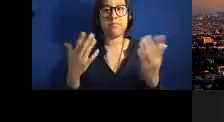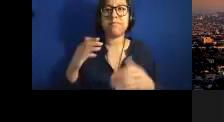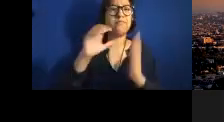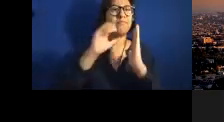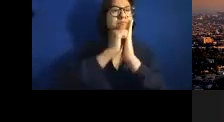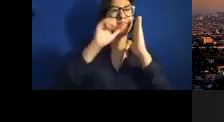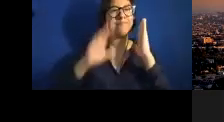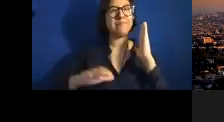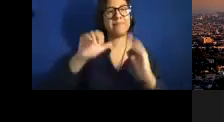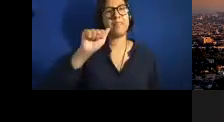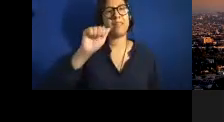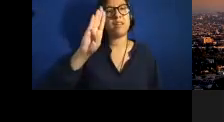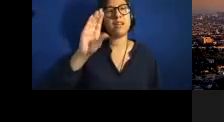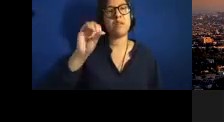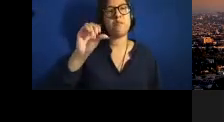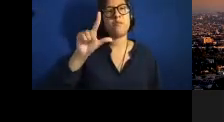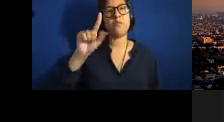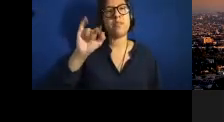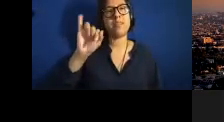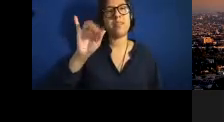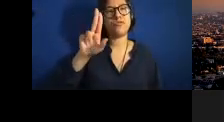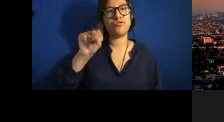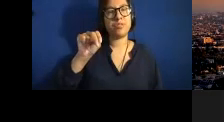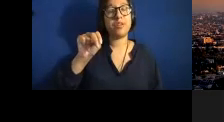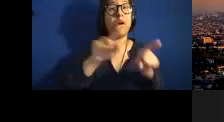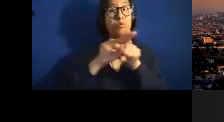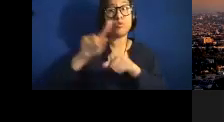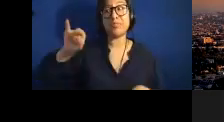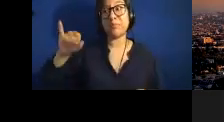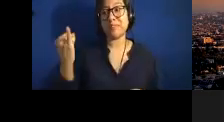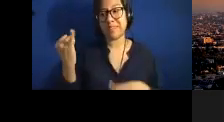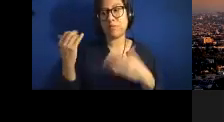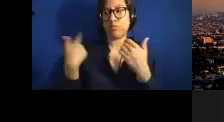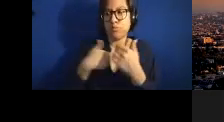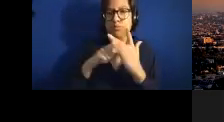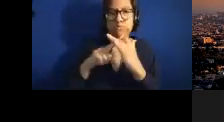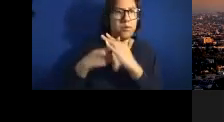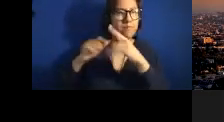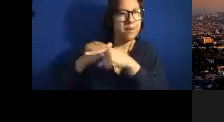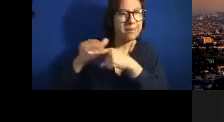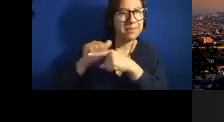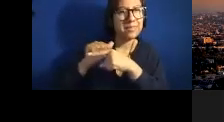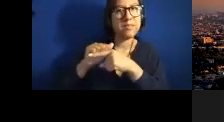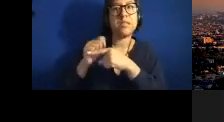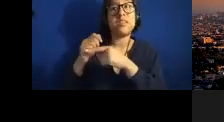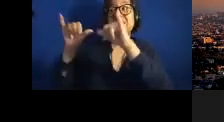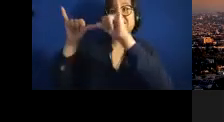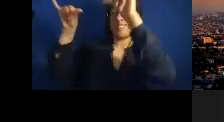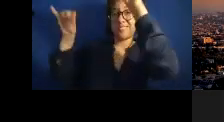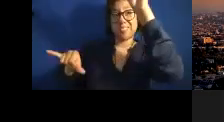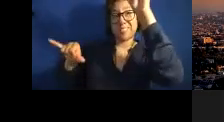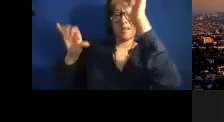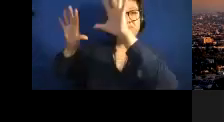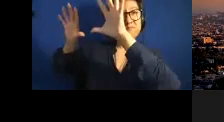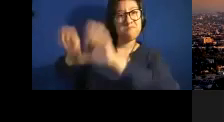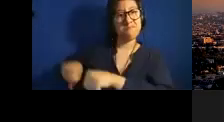abolition and transformative justice in practice, because we are not only working to dismantle these systems, but we